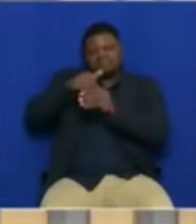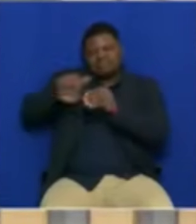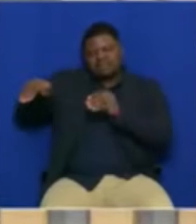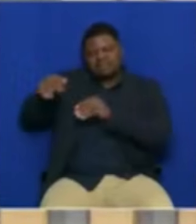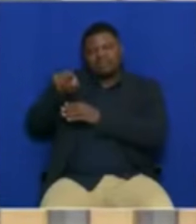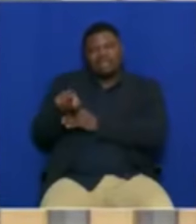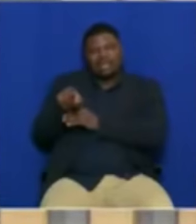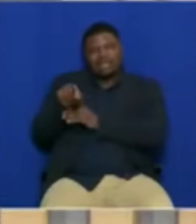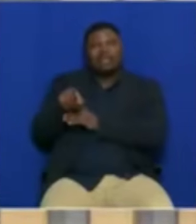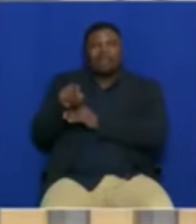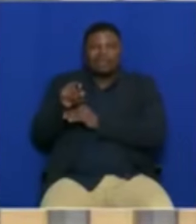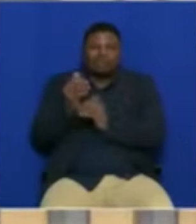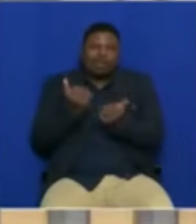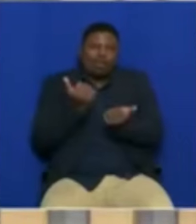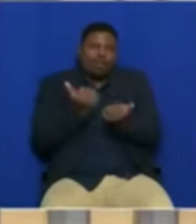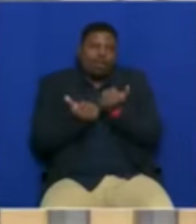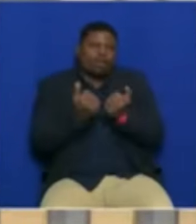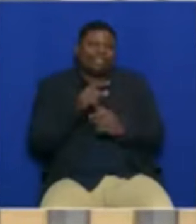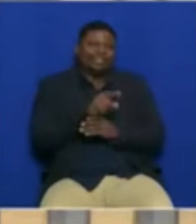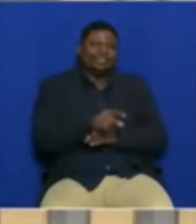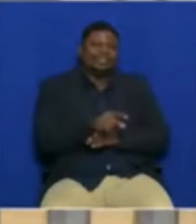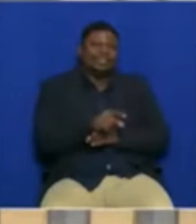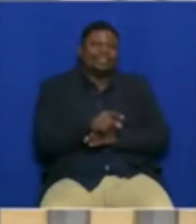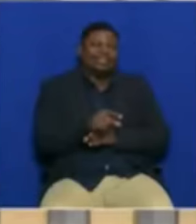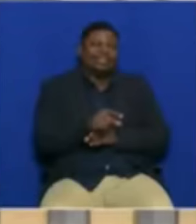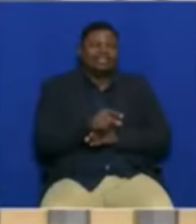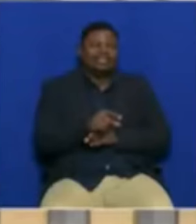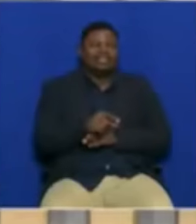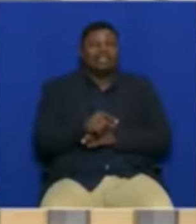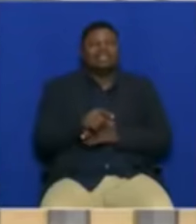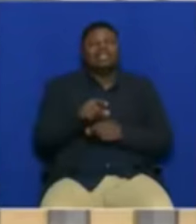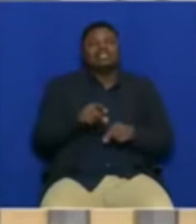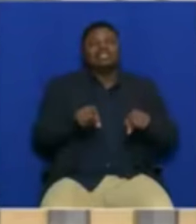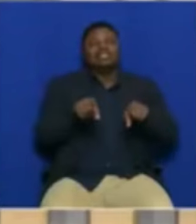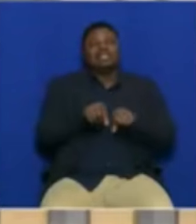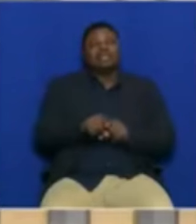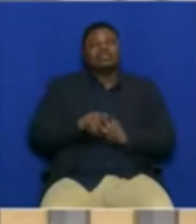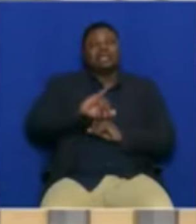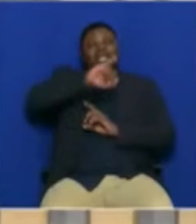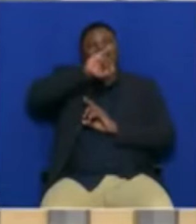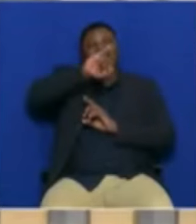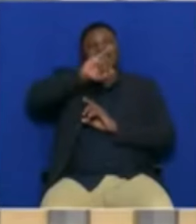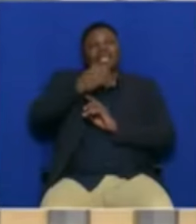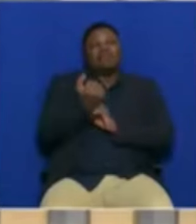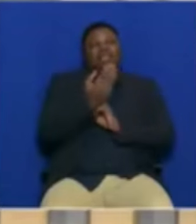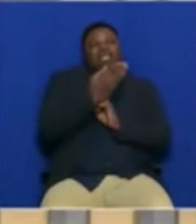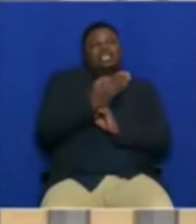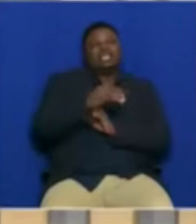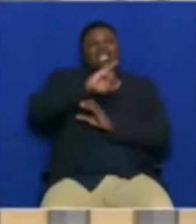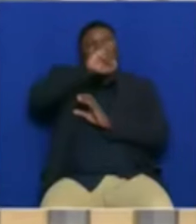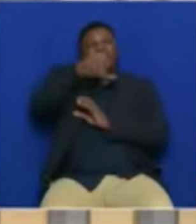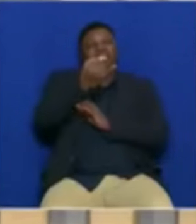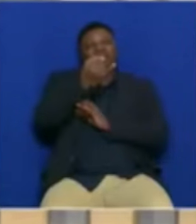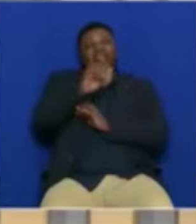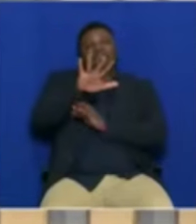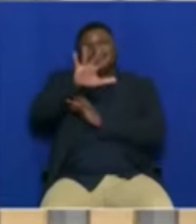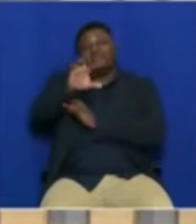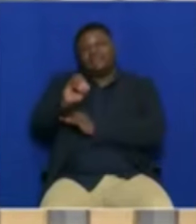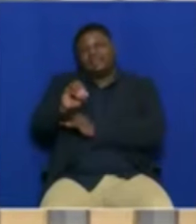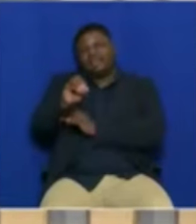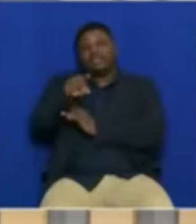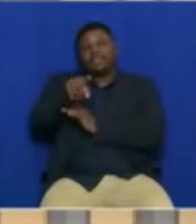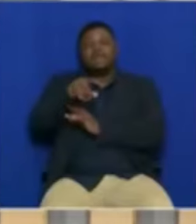The applications for the J50s are done. You go to the magistrate, you present your affidavit